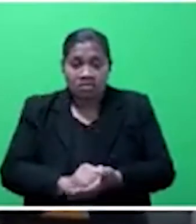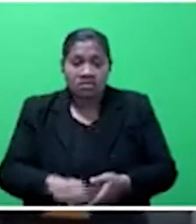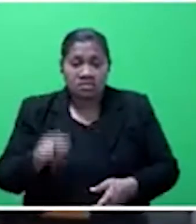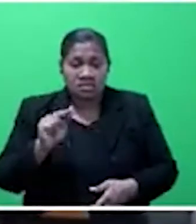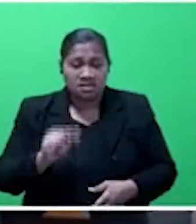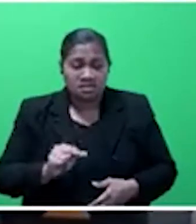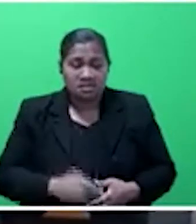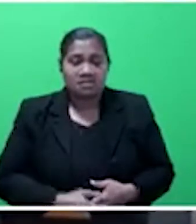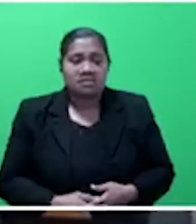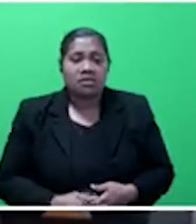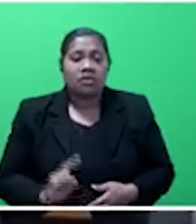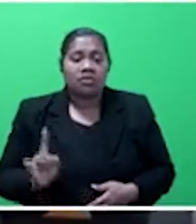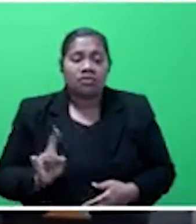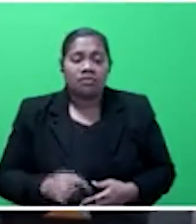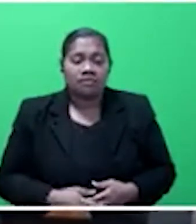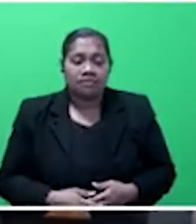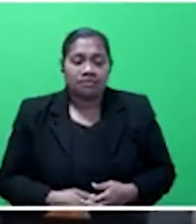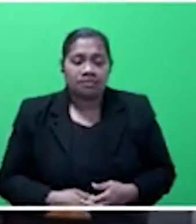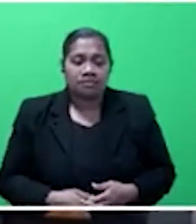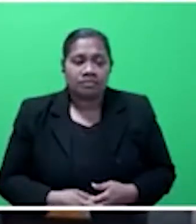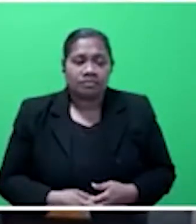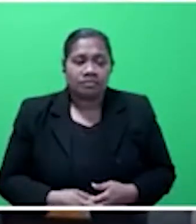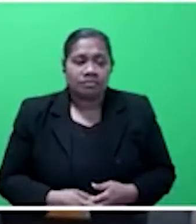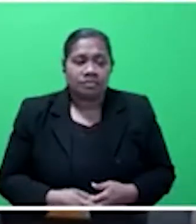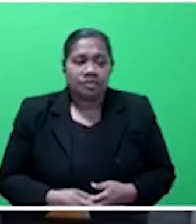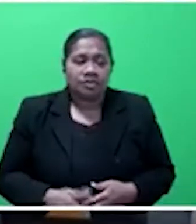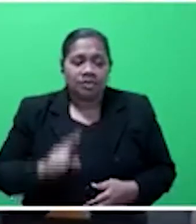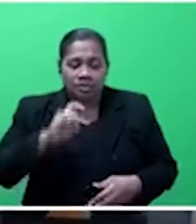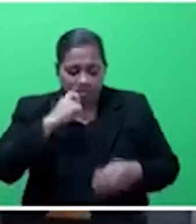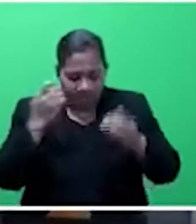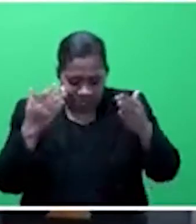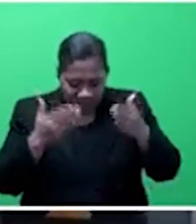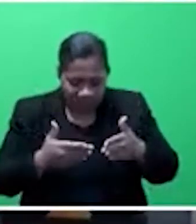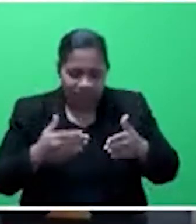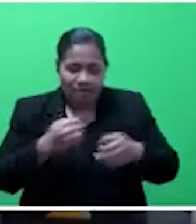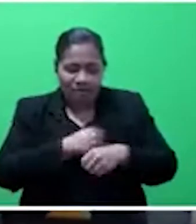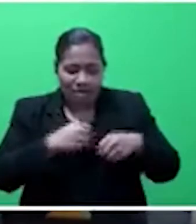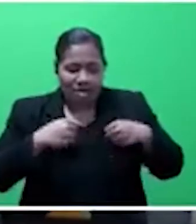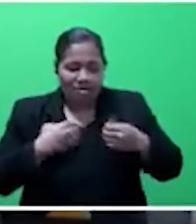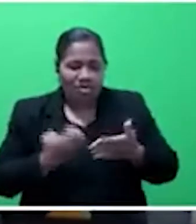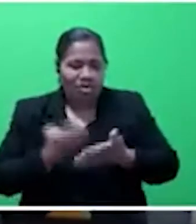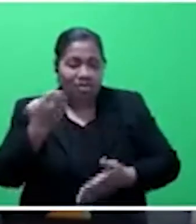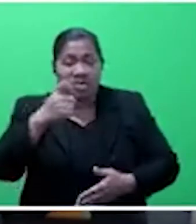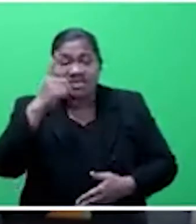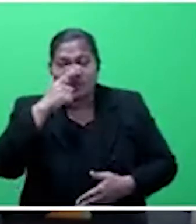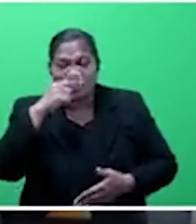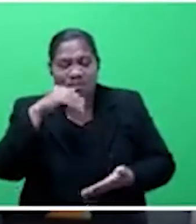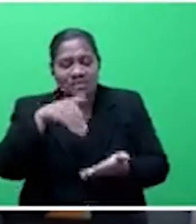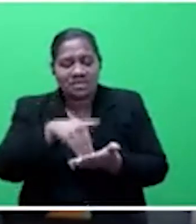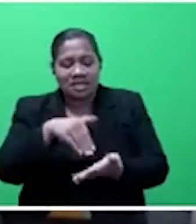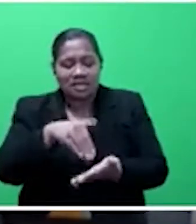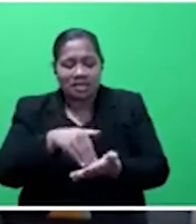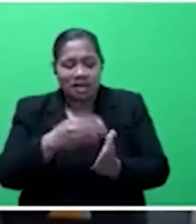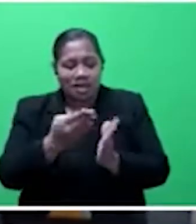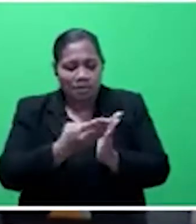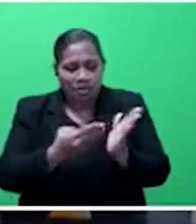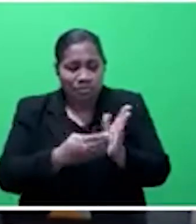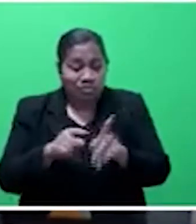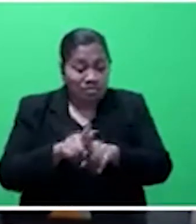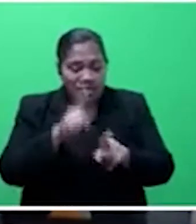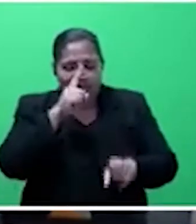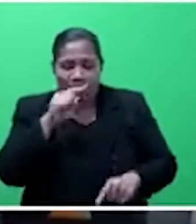aspirations are at the heart of our economy. It is a people-centered budget, Mr. Speaker said, a kind,